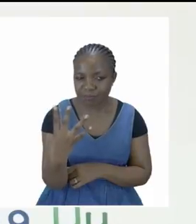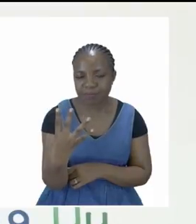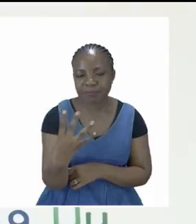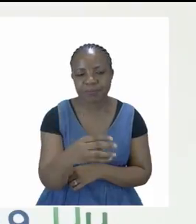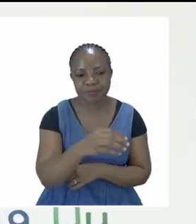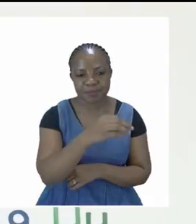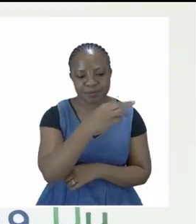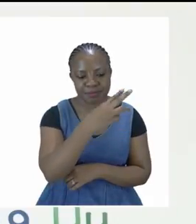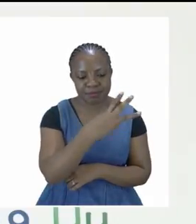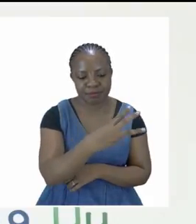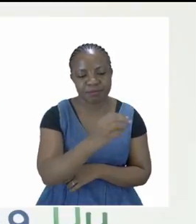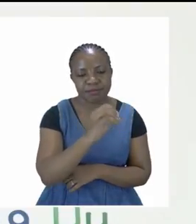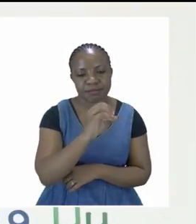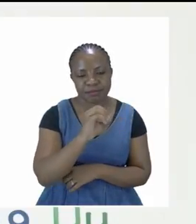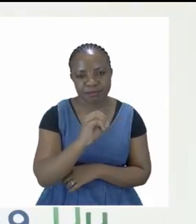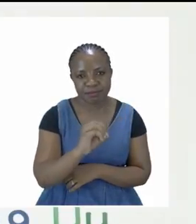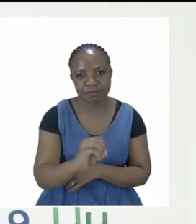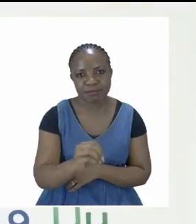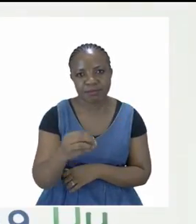304,